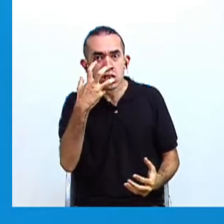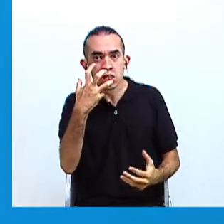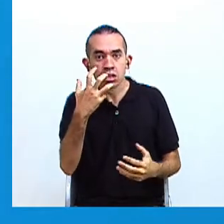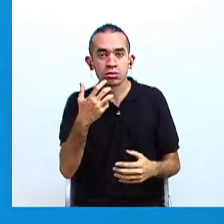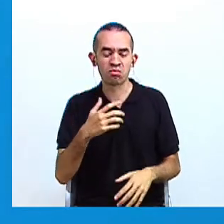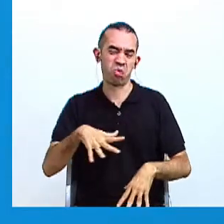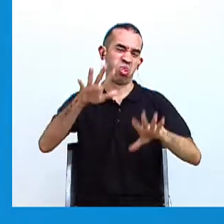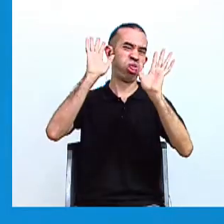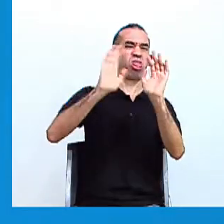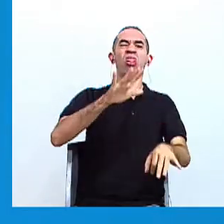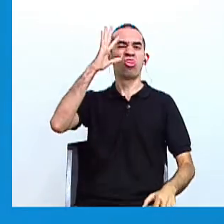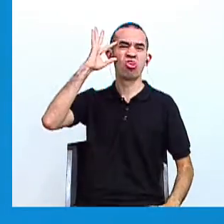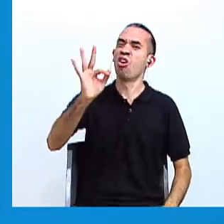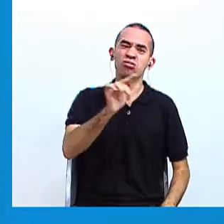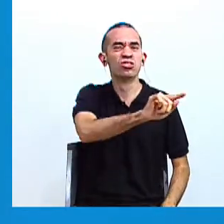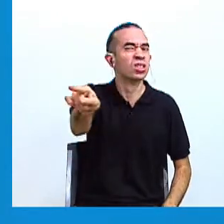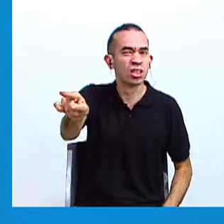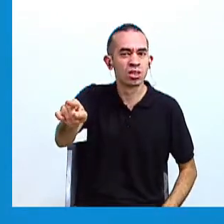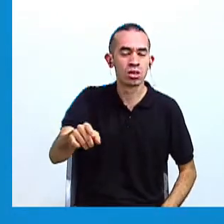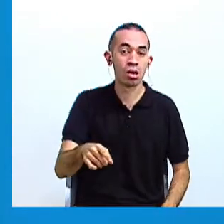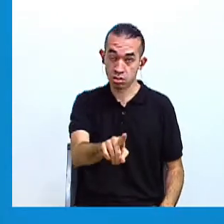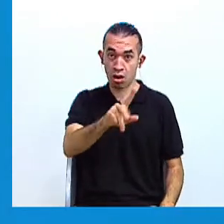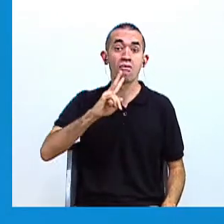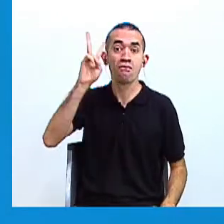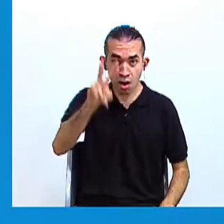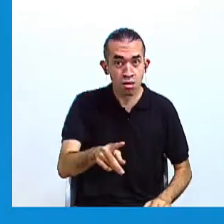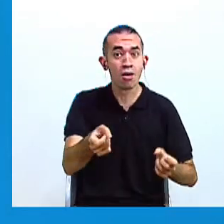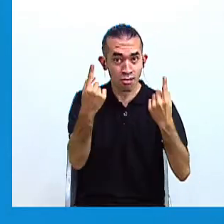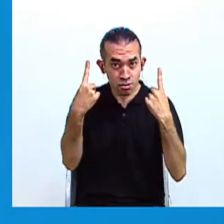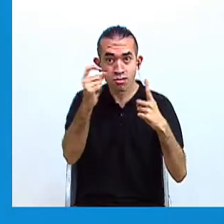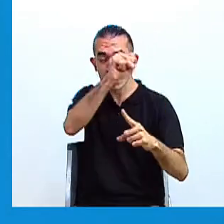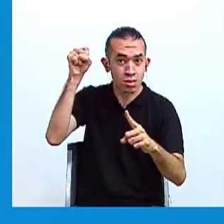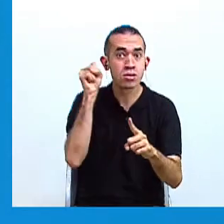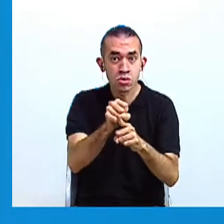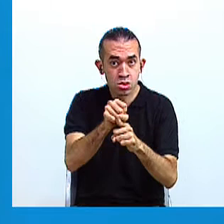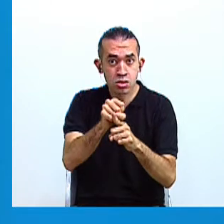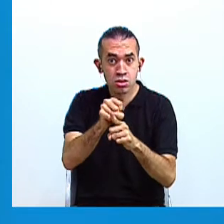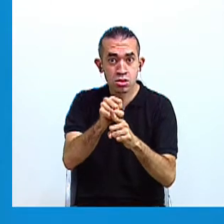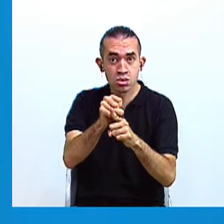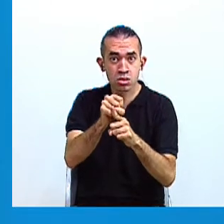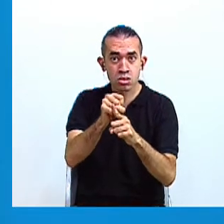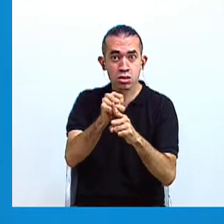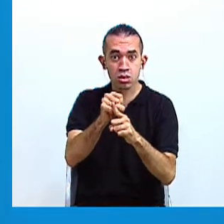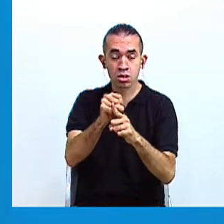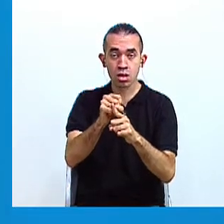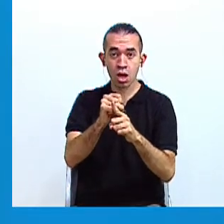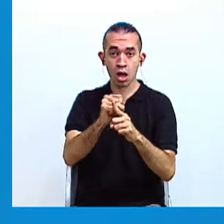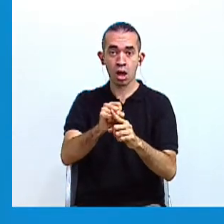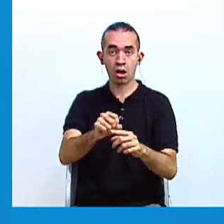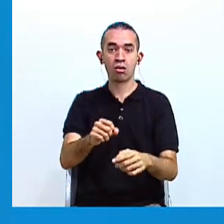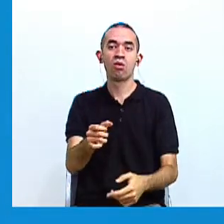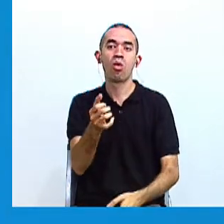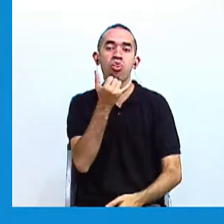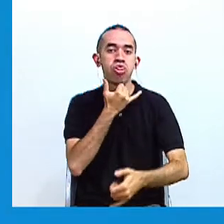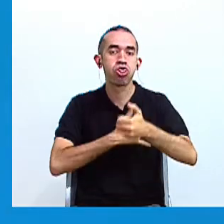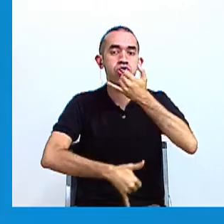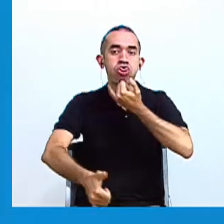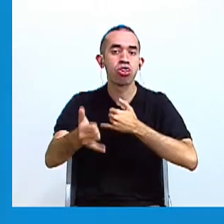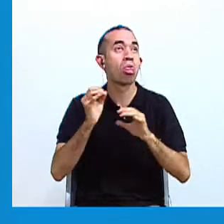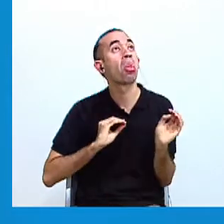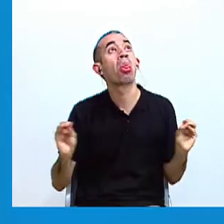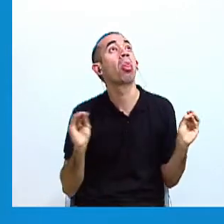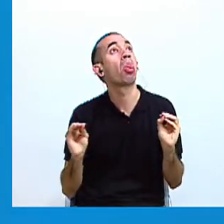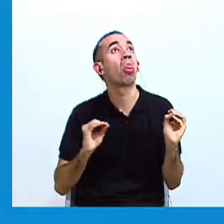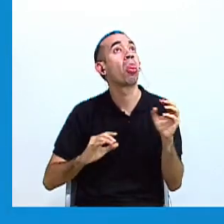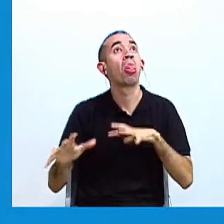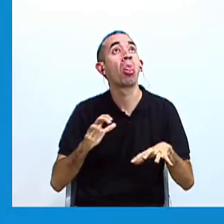believe that. Because if you really understood the situation and still kept on failing to act, then you would